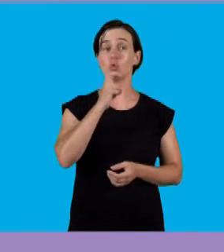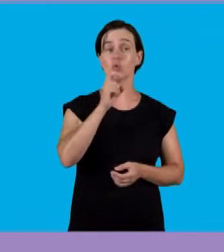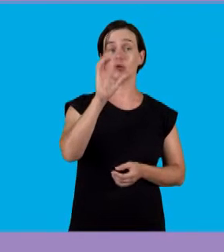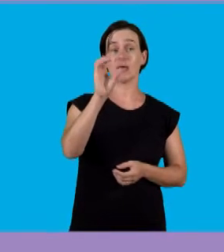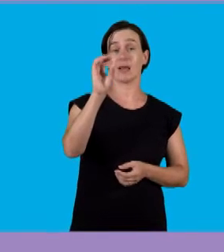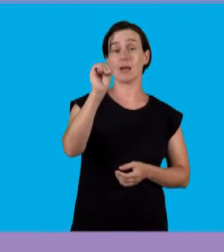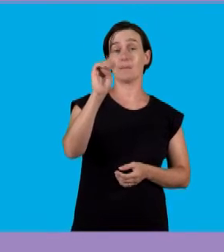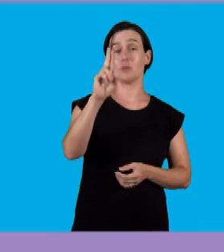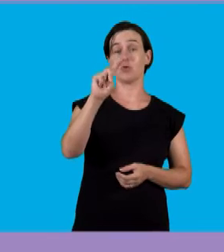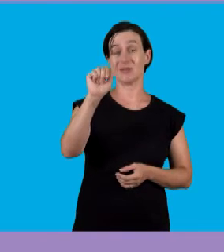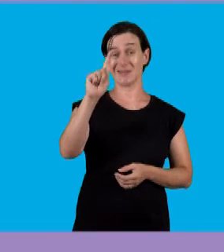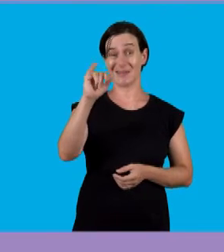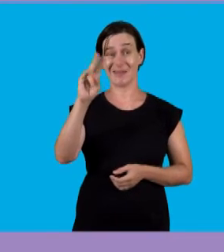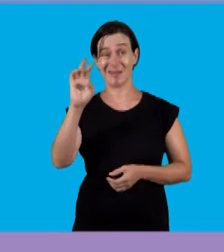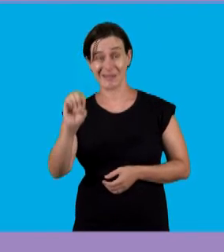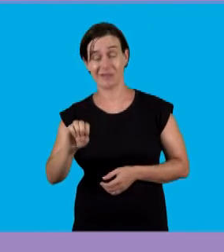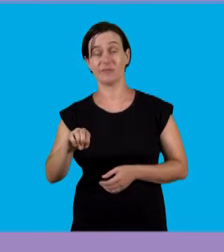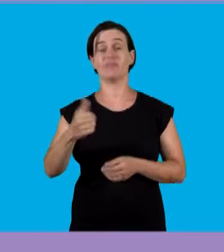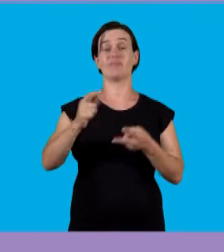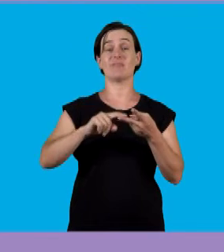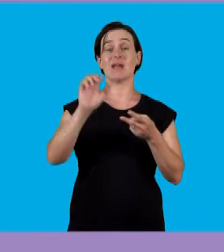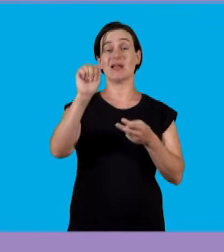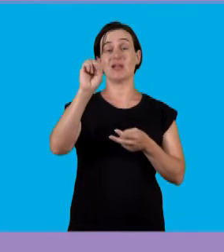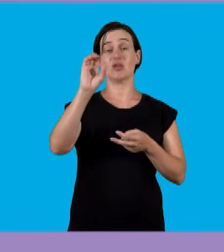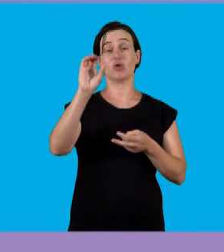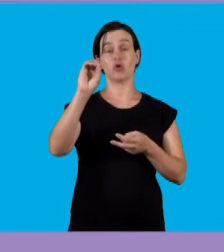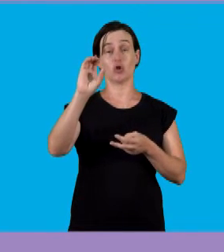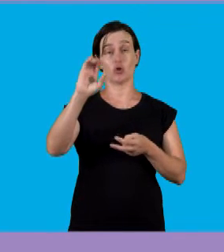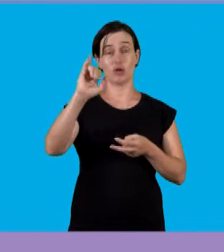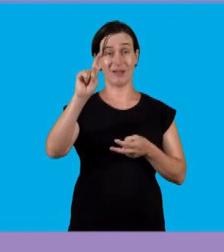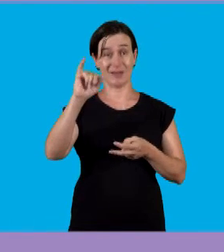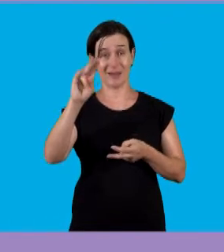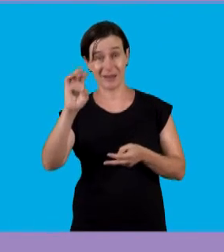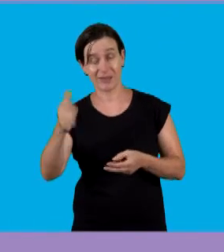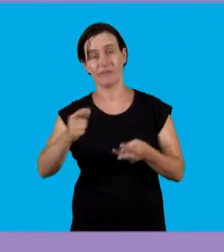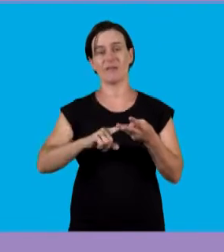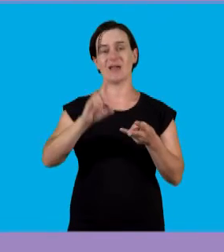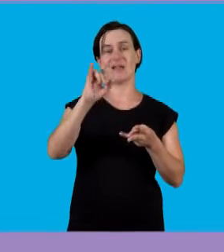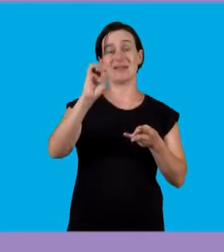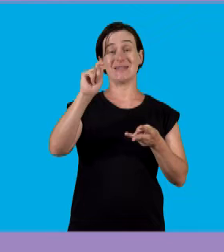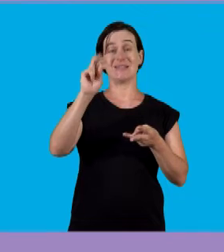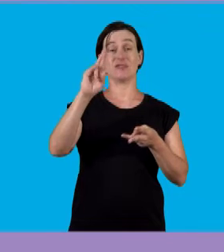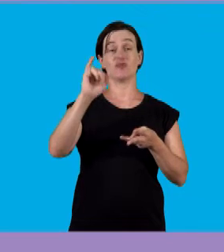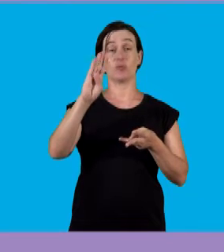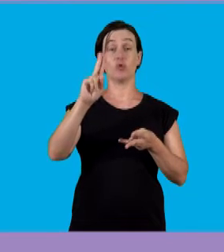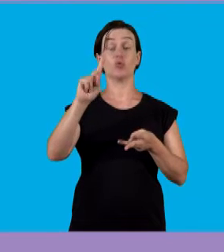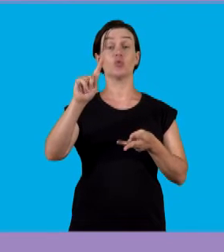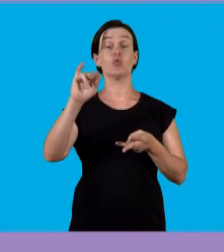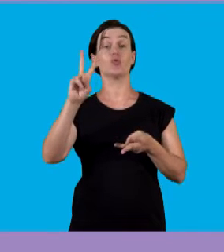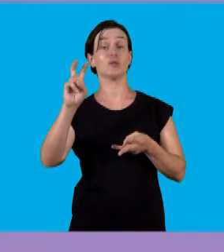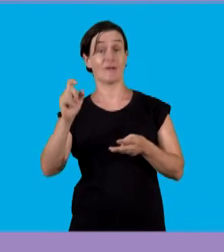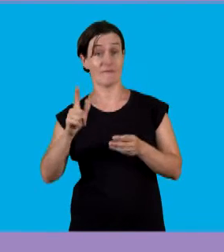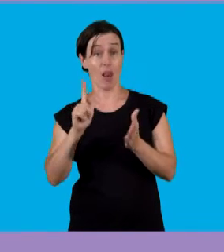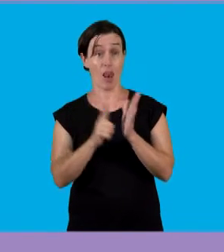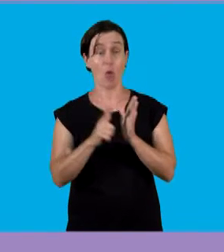to use commutative, associative, and distributive laws for rational numbers and